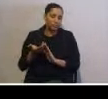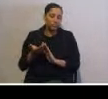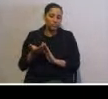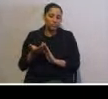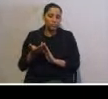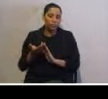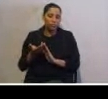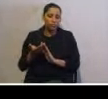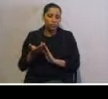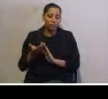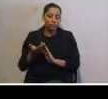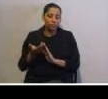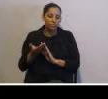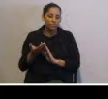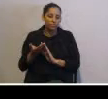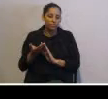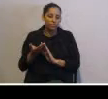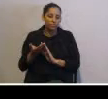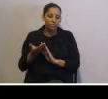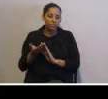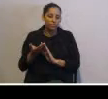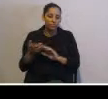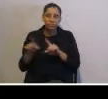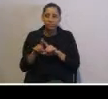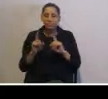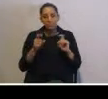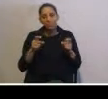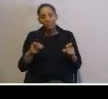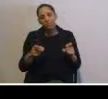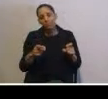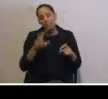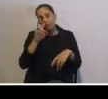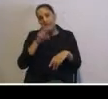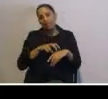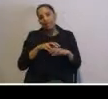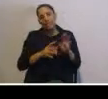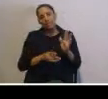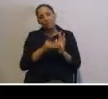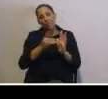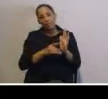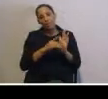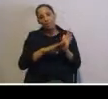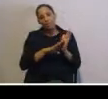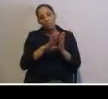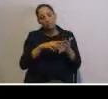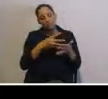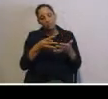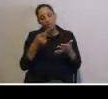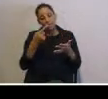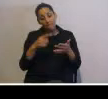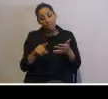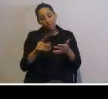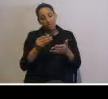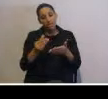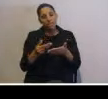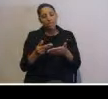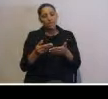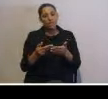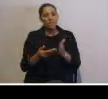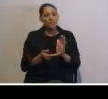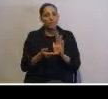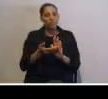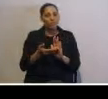Also, let's fast track the development of the tariff framework for the sector, because still, as municipalities, we are